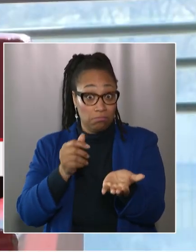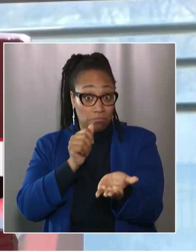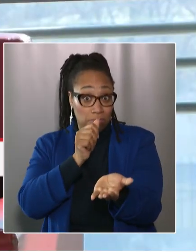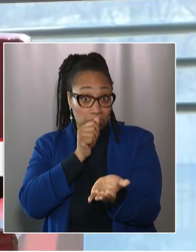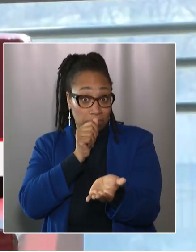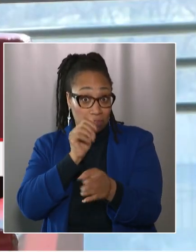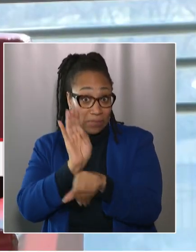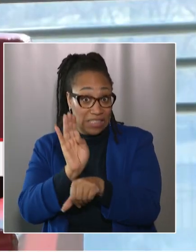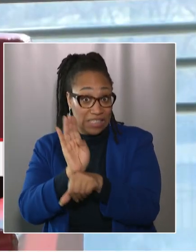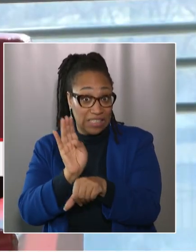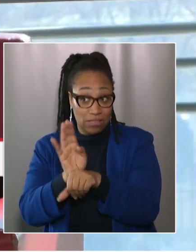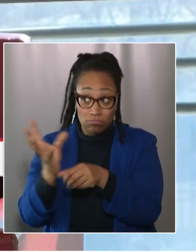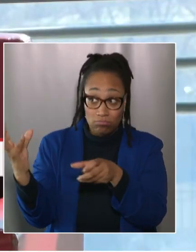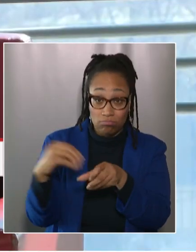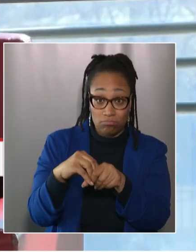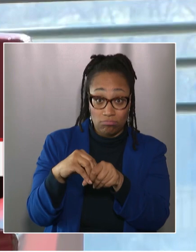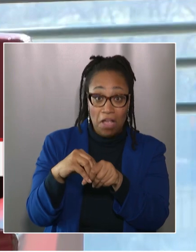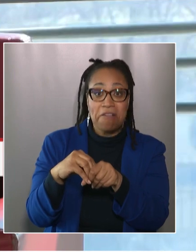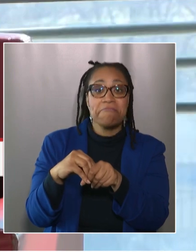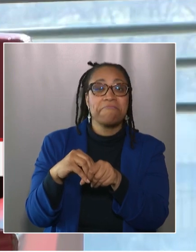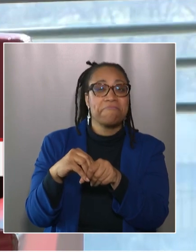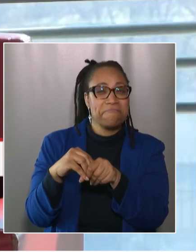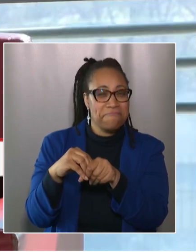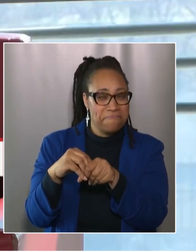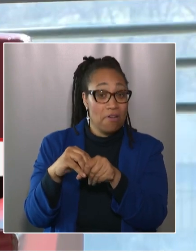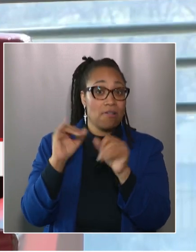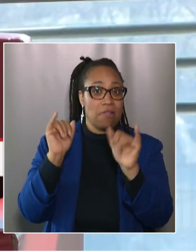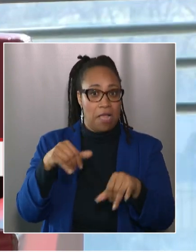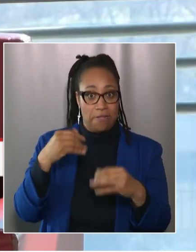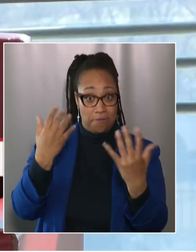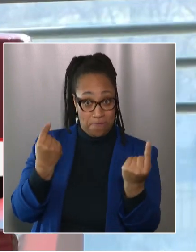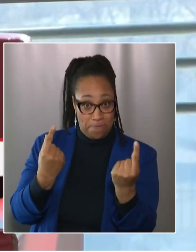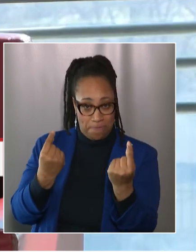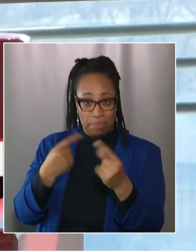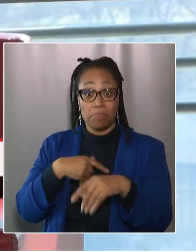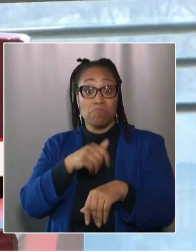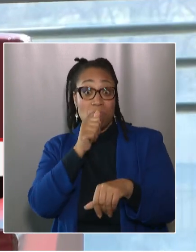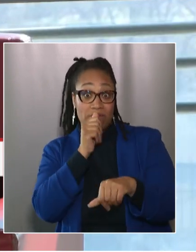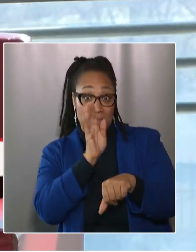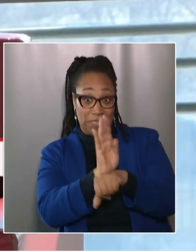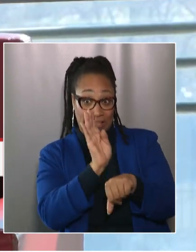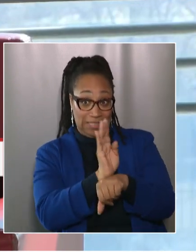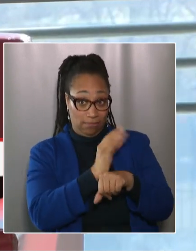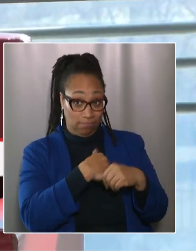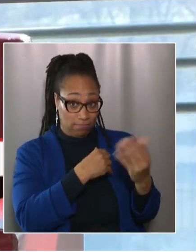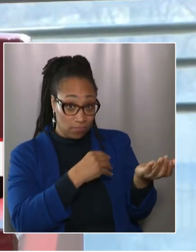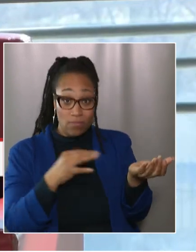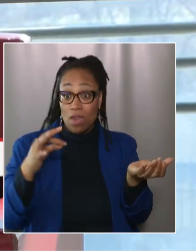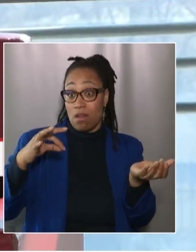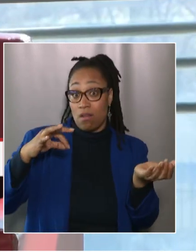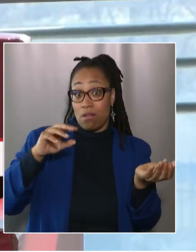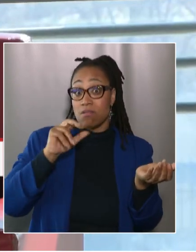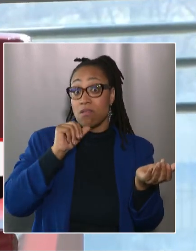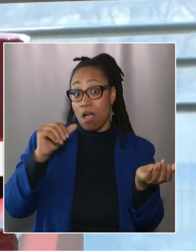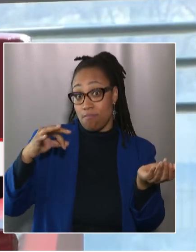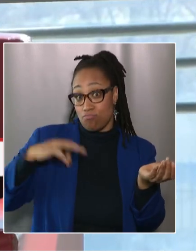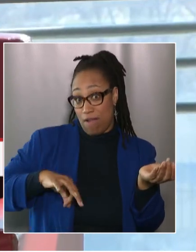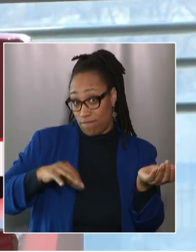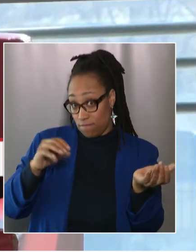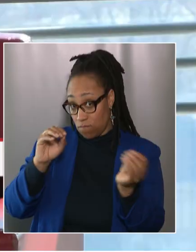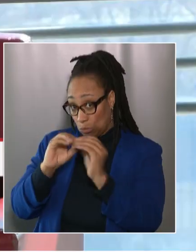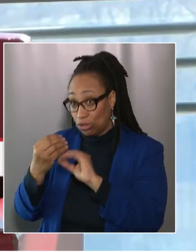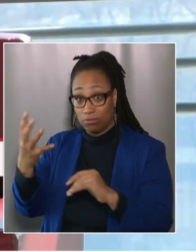sector, for-profit and nonprofit, would find great projects. They would build relationships with